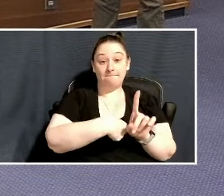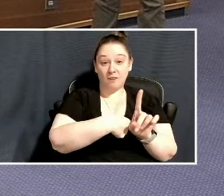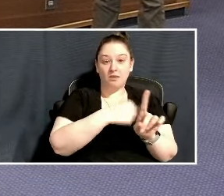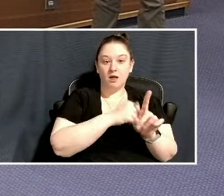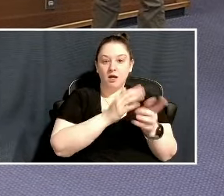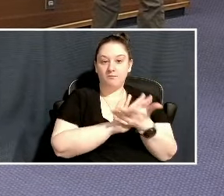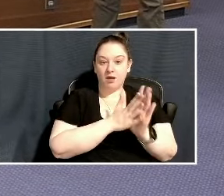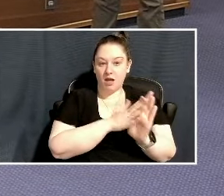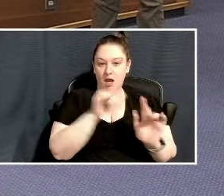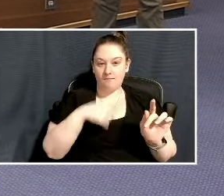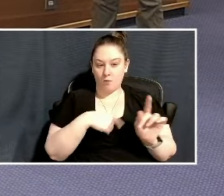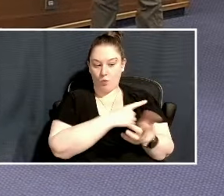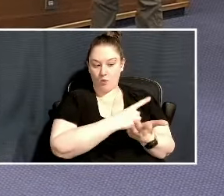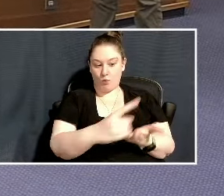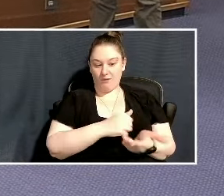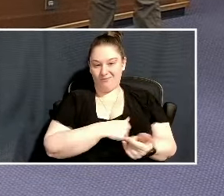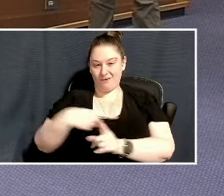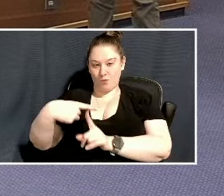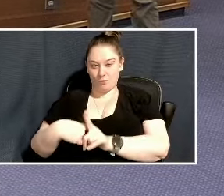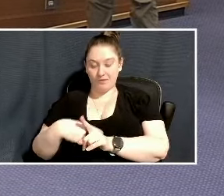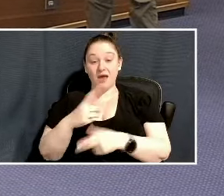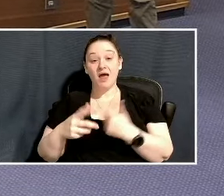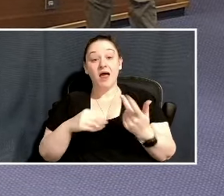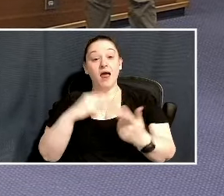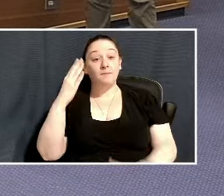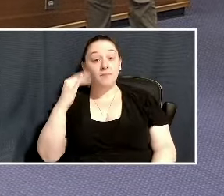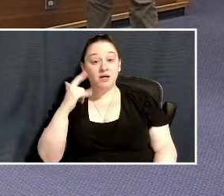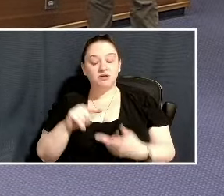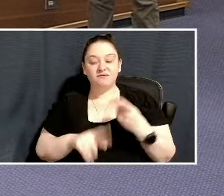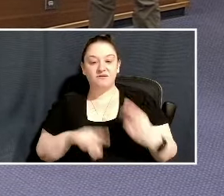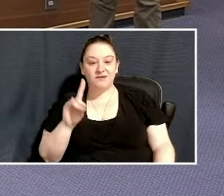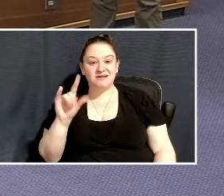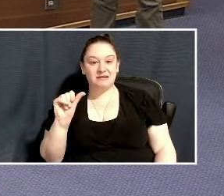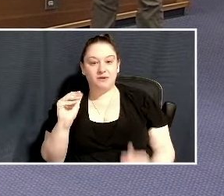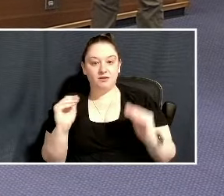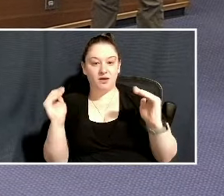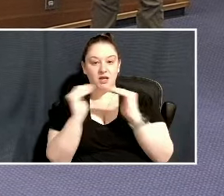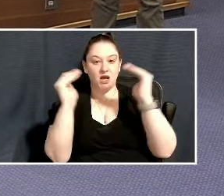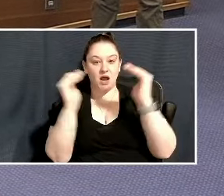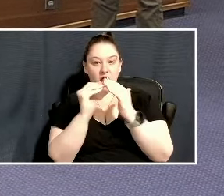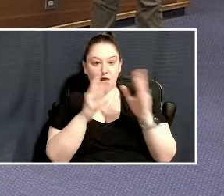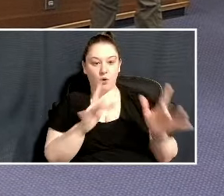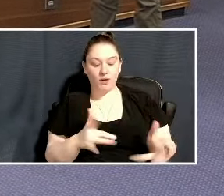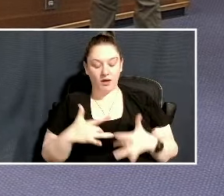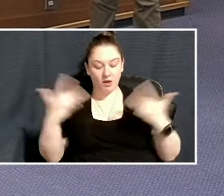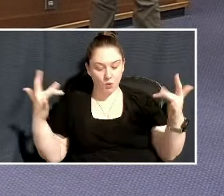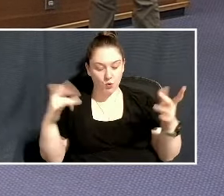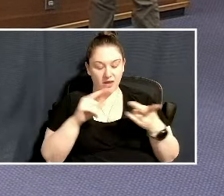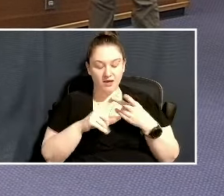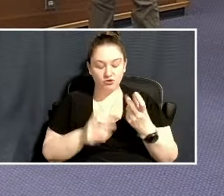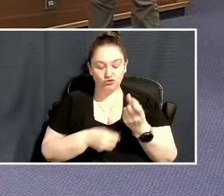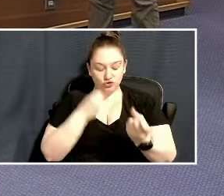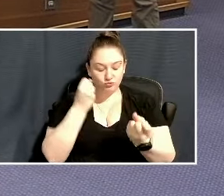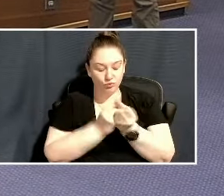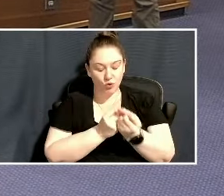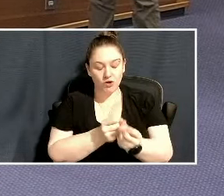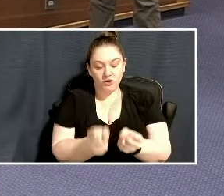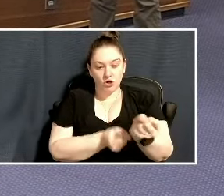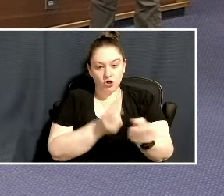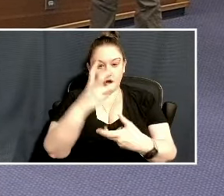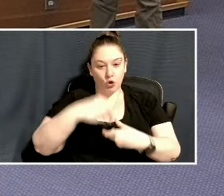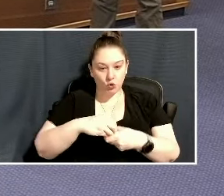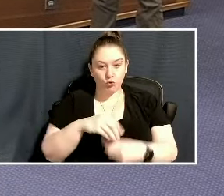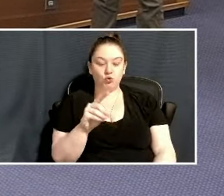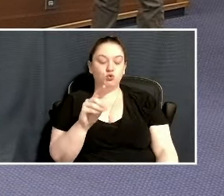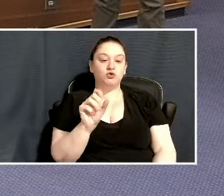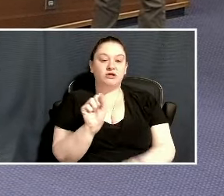Disability, Part of the Equity Equation, showcases supportive, inclusive, employment policies and practices for workers with